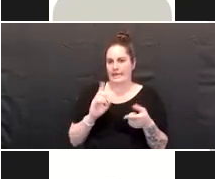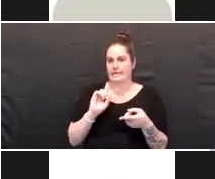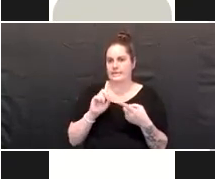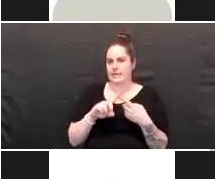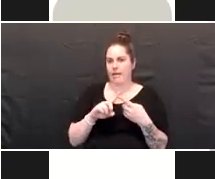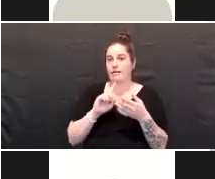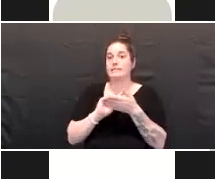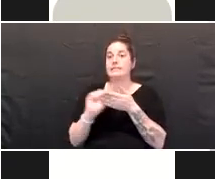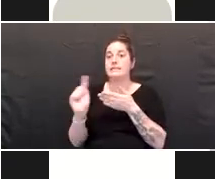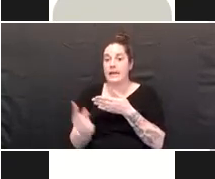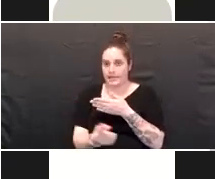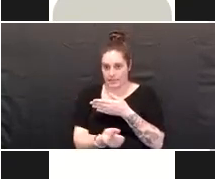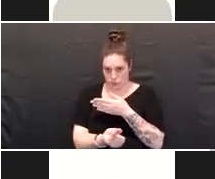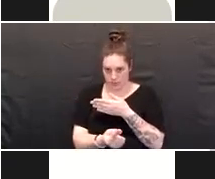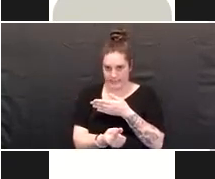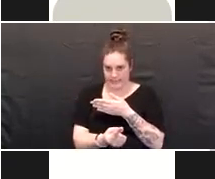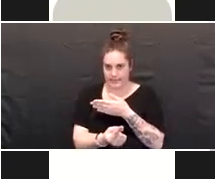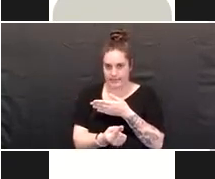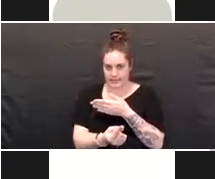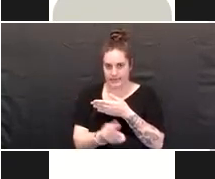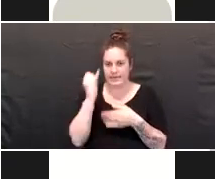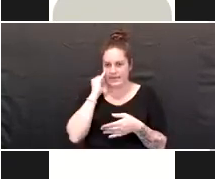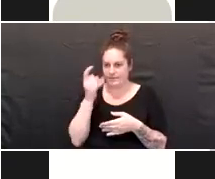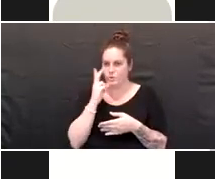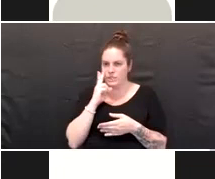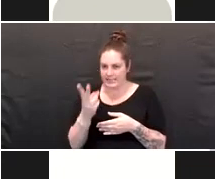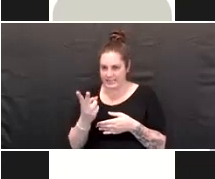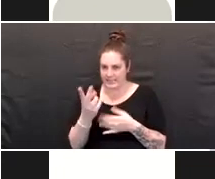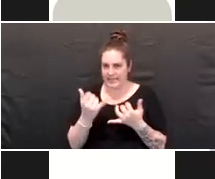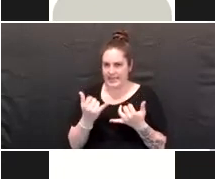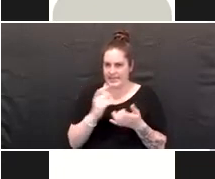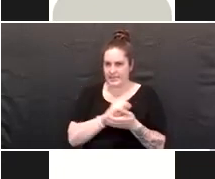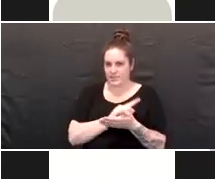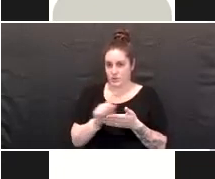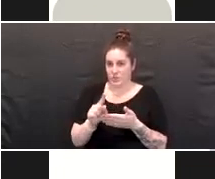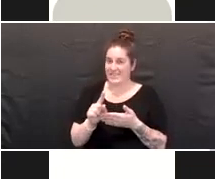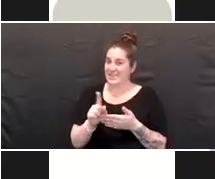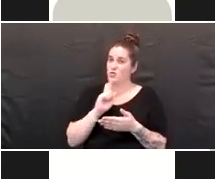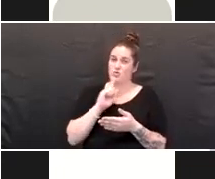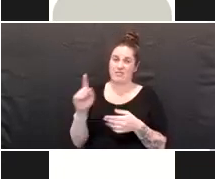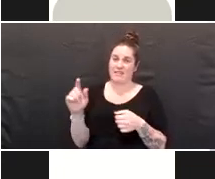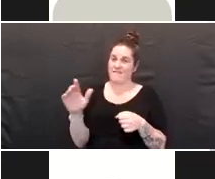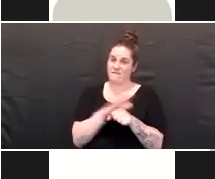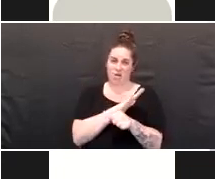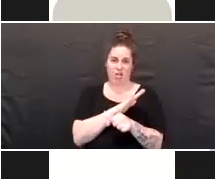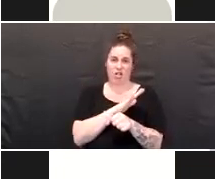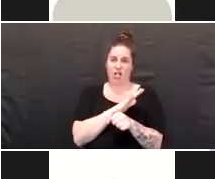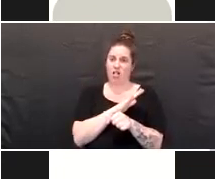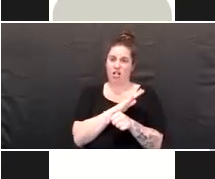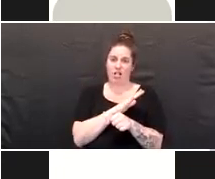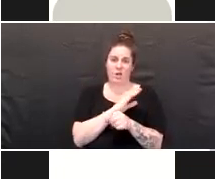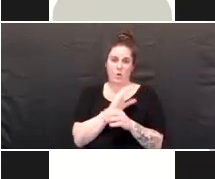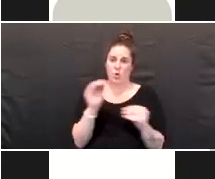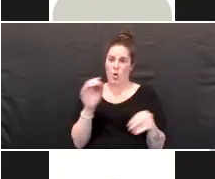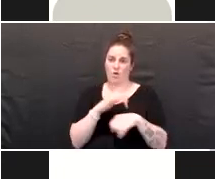week because if you've looked at this week's overview, you can see we're kind of booked solid in terms of